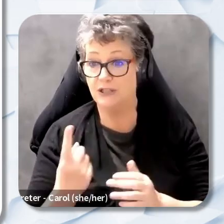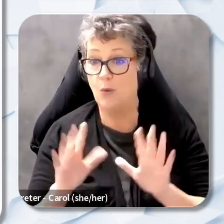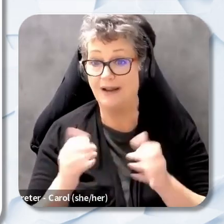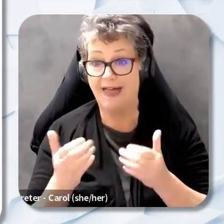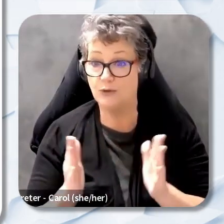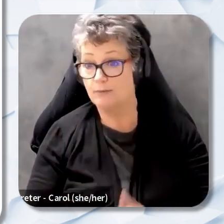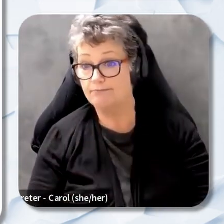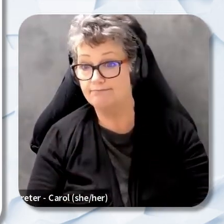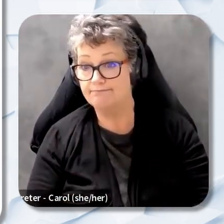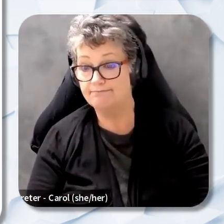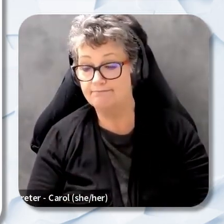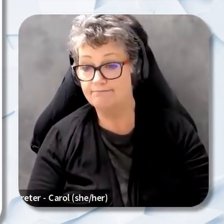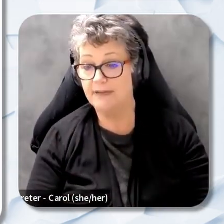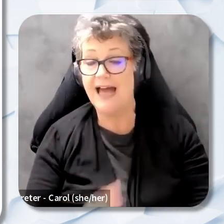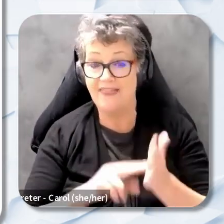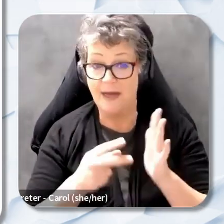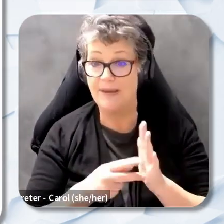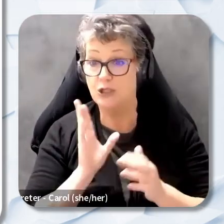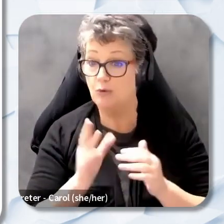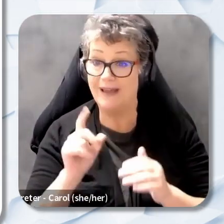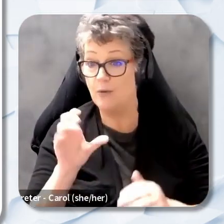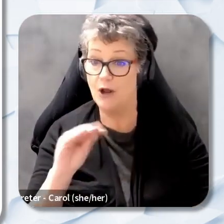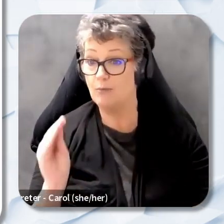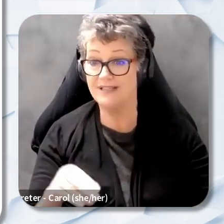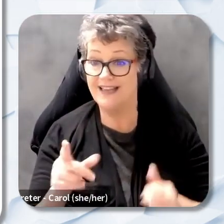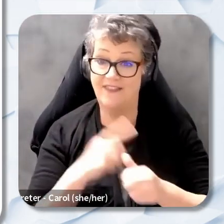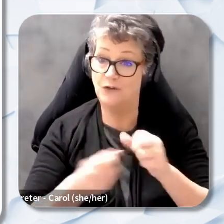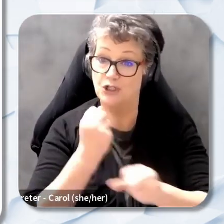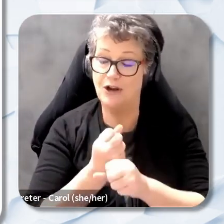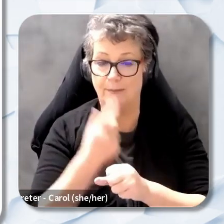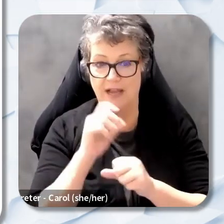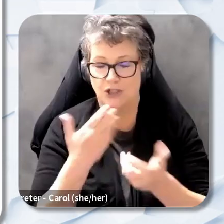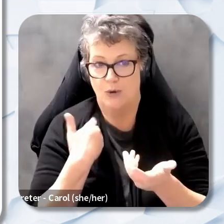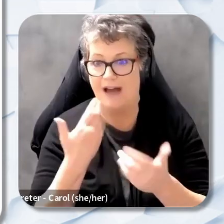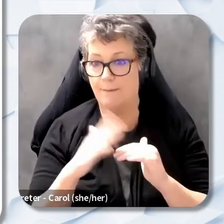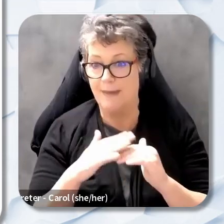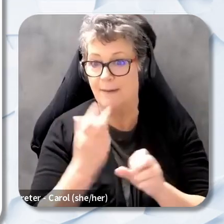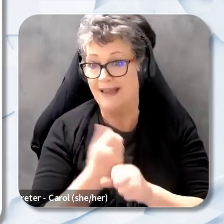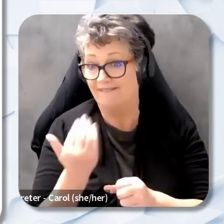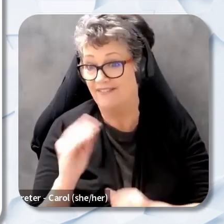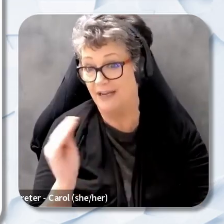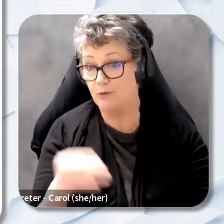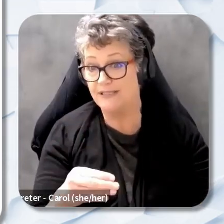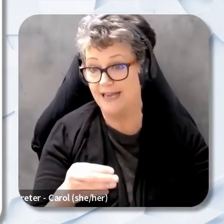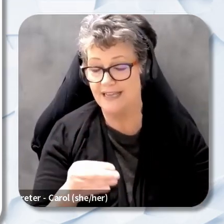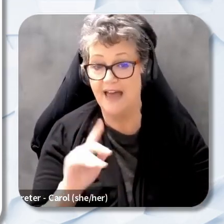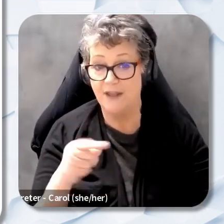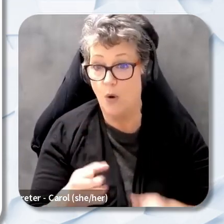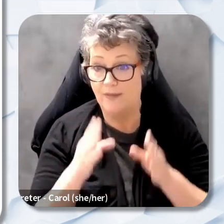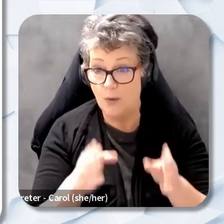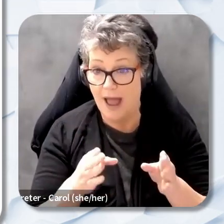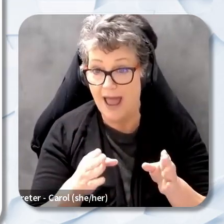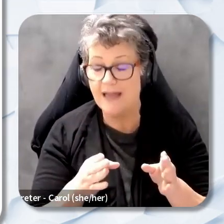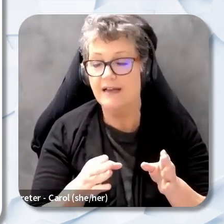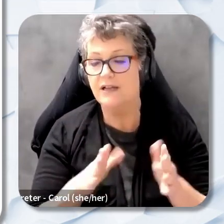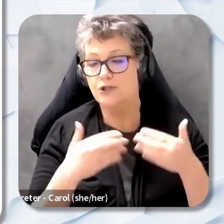classroom, that means you are going to be at 100% the first year, because you have to at least get 15%. And the only way to do that is